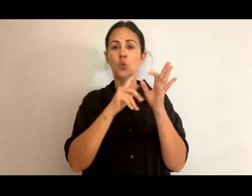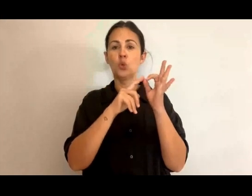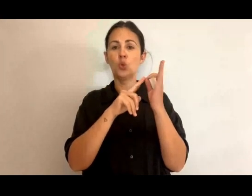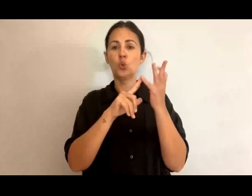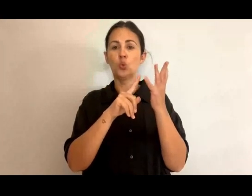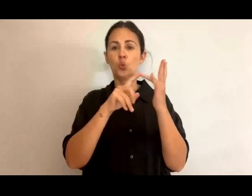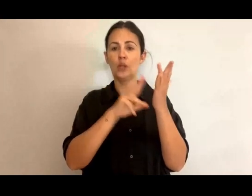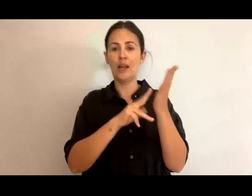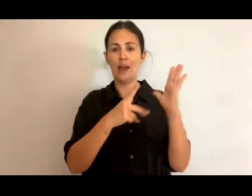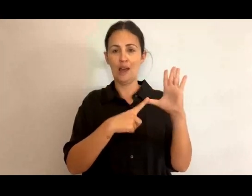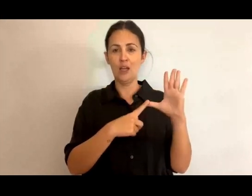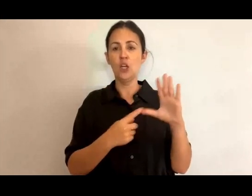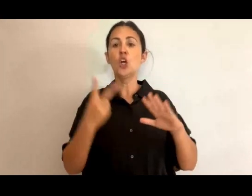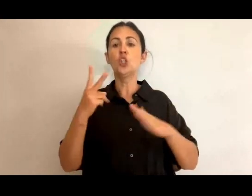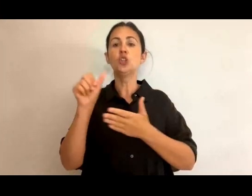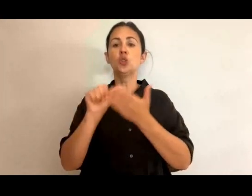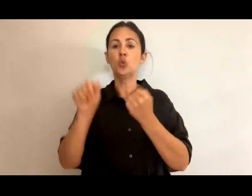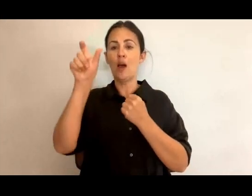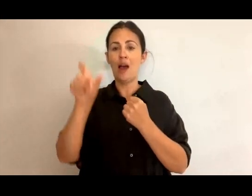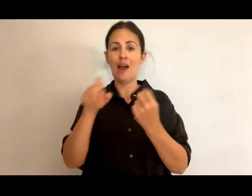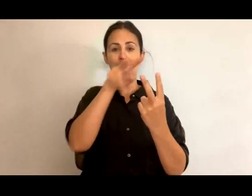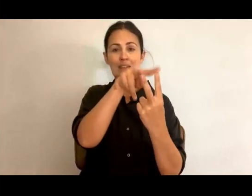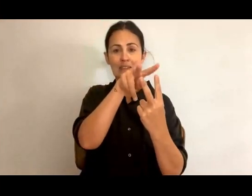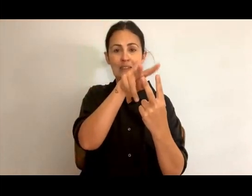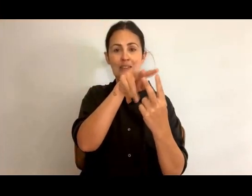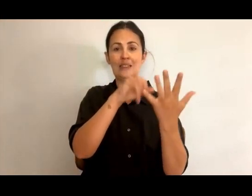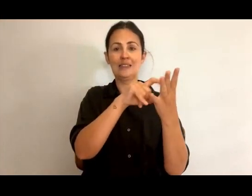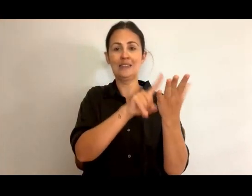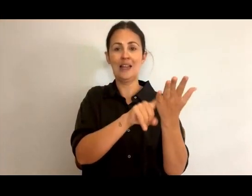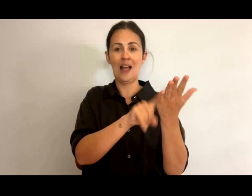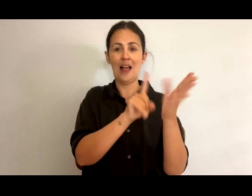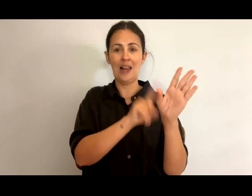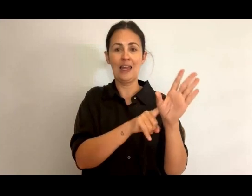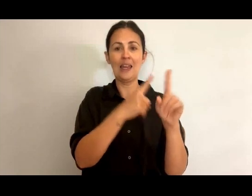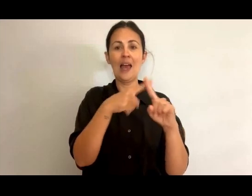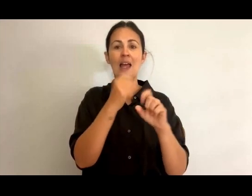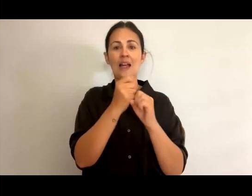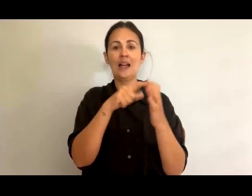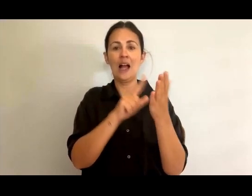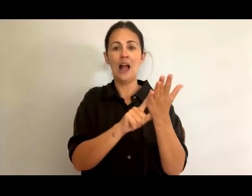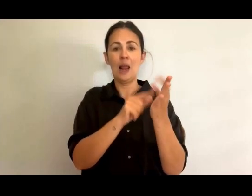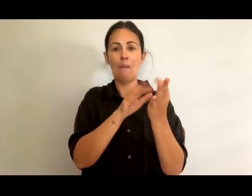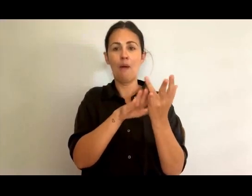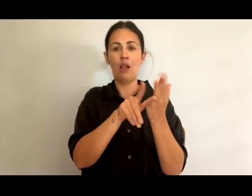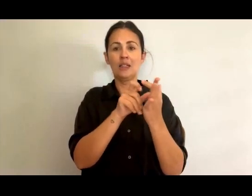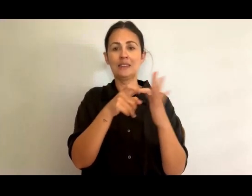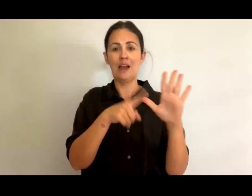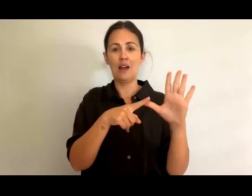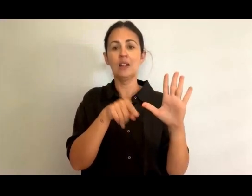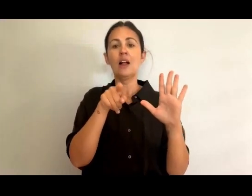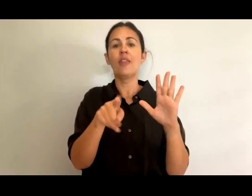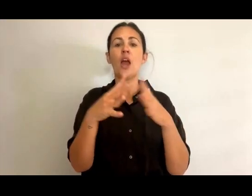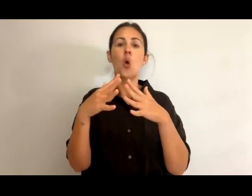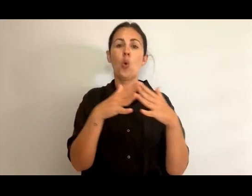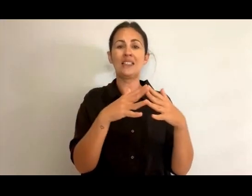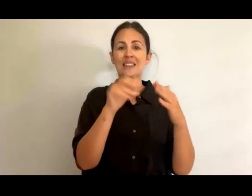Arrante and Southern Luritja artist Sally M. Ngala Mulder, and Arrante and Western Arrante artist Marlene Ribacha. And they've developed